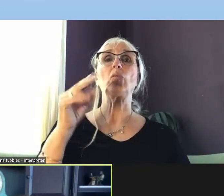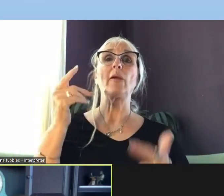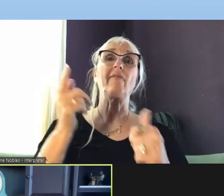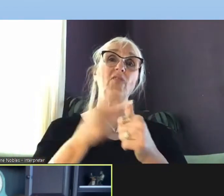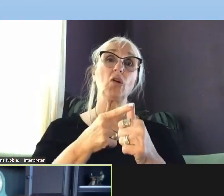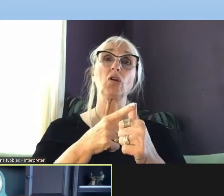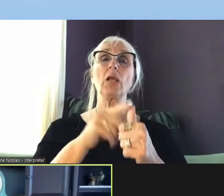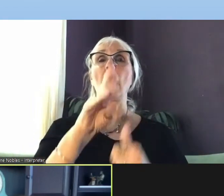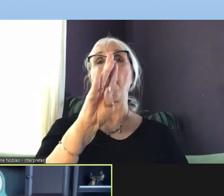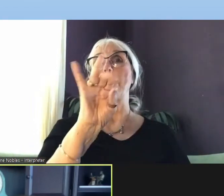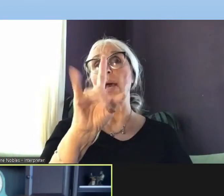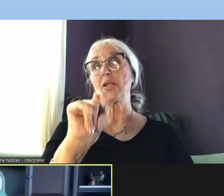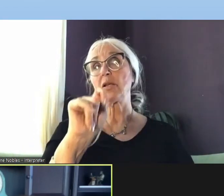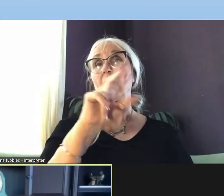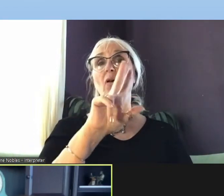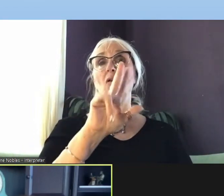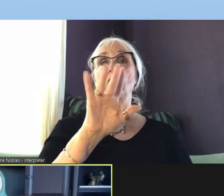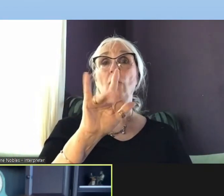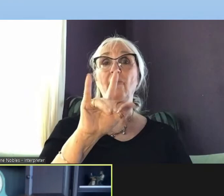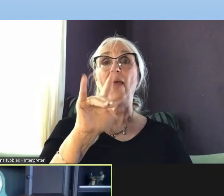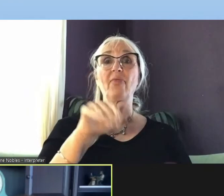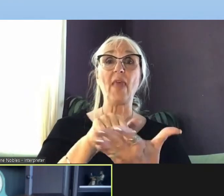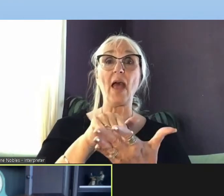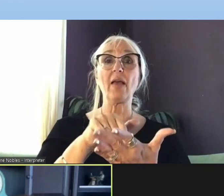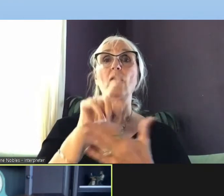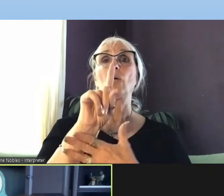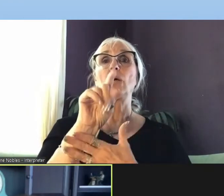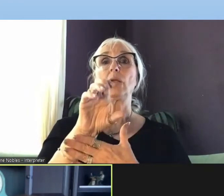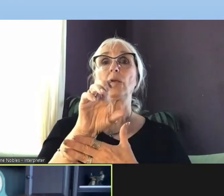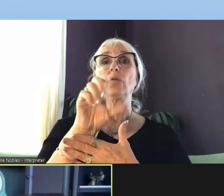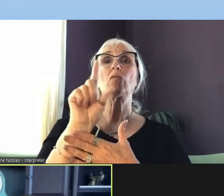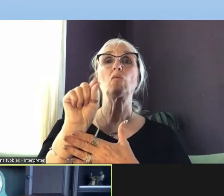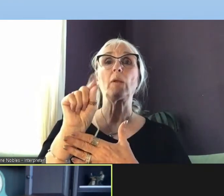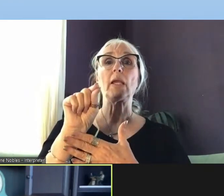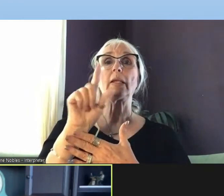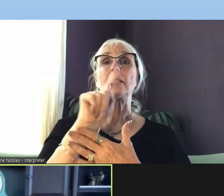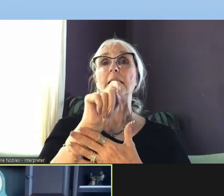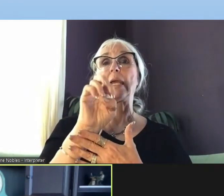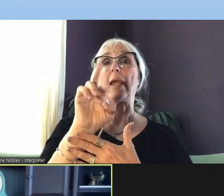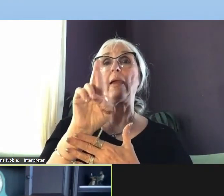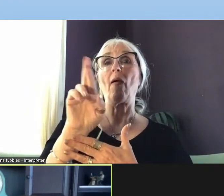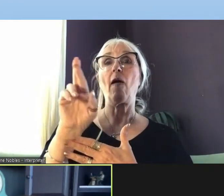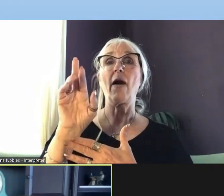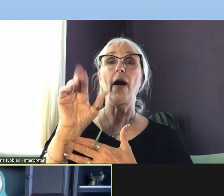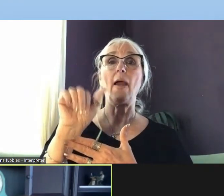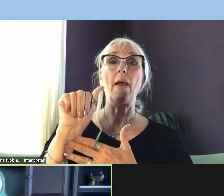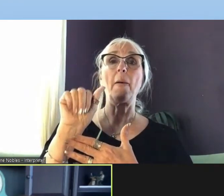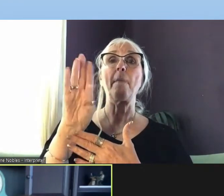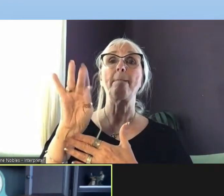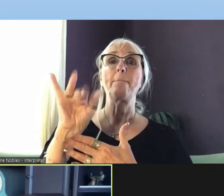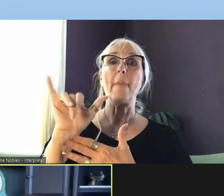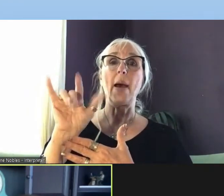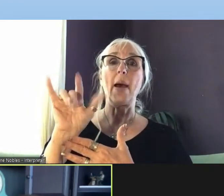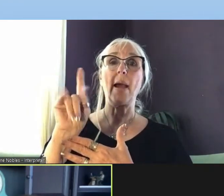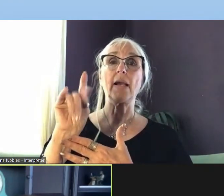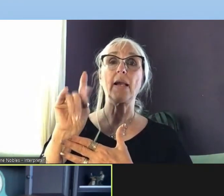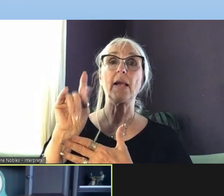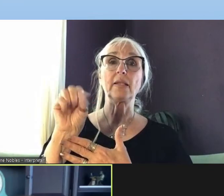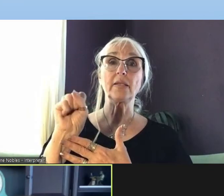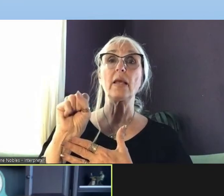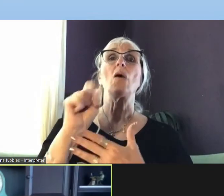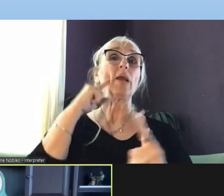for $5,000 for the 120 terabytes we had anticipated storing there at some